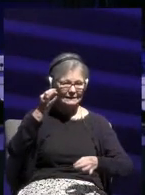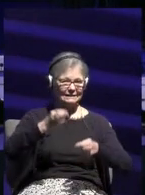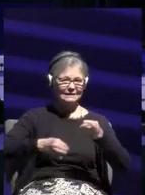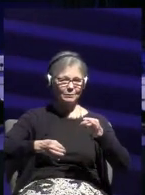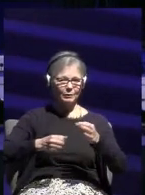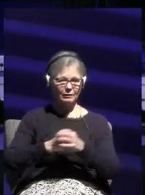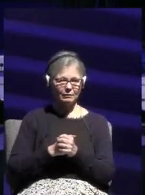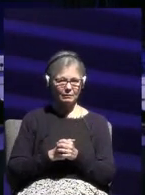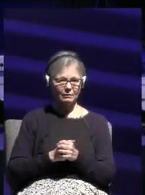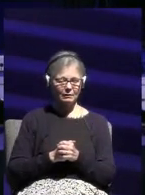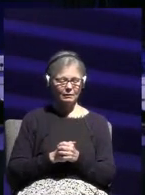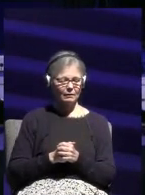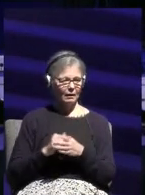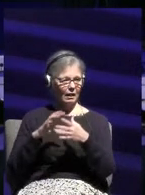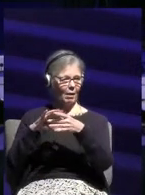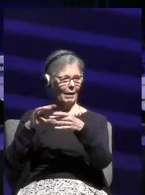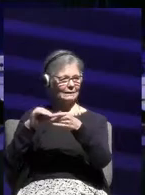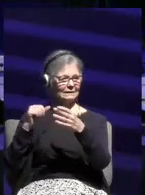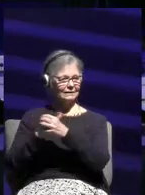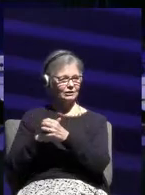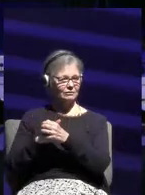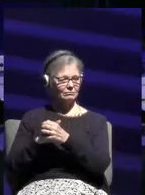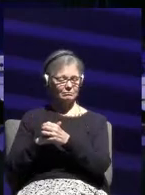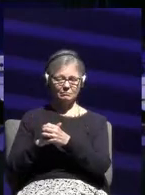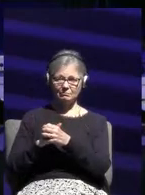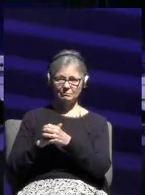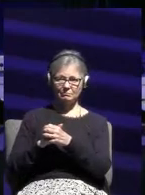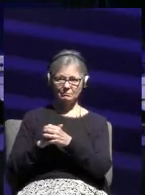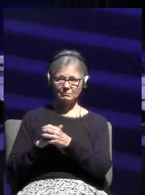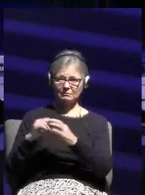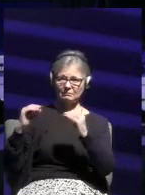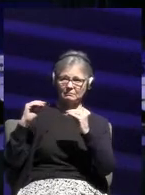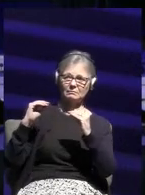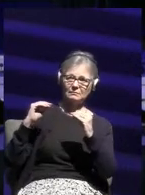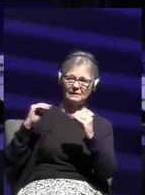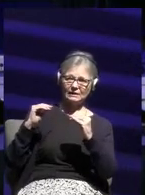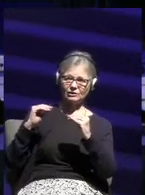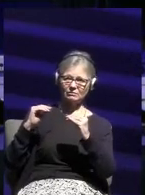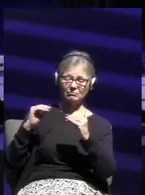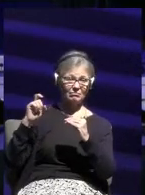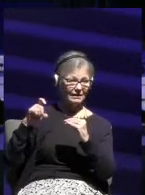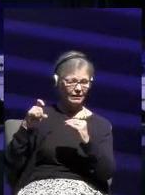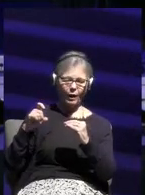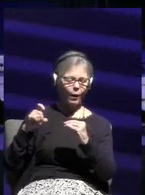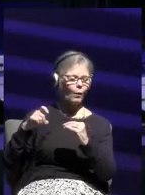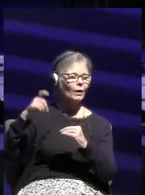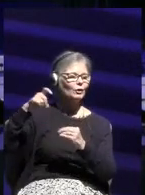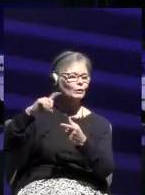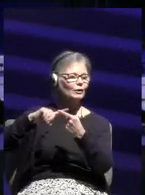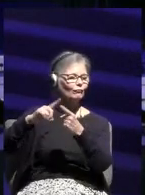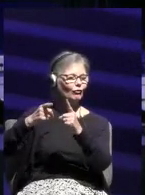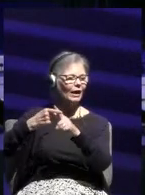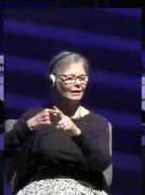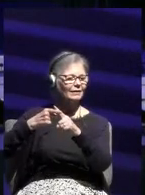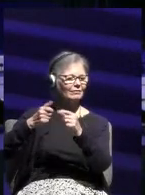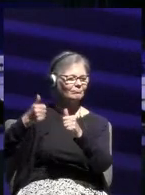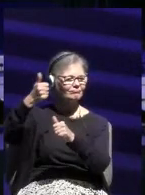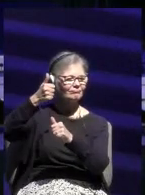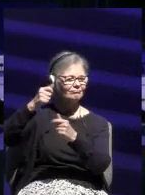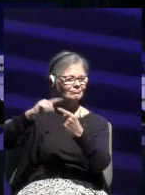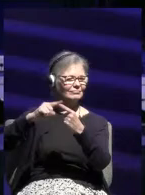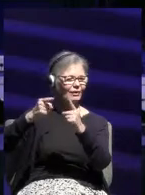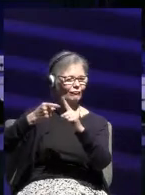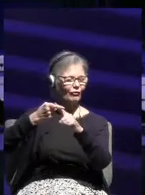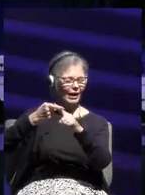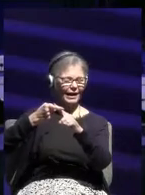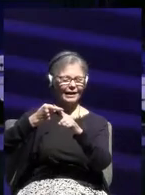we don't need a message. We don't need some instruction. We need a friend. We need somebody